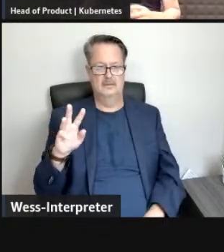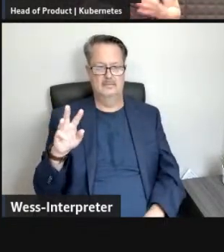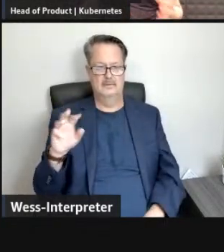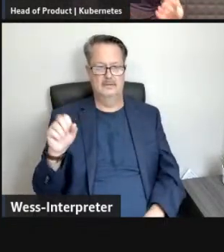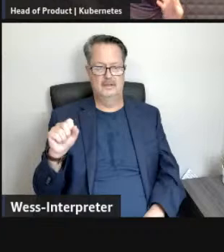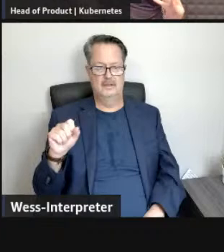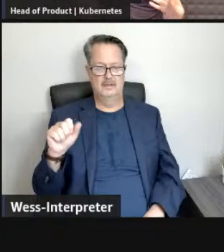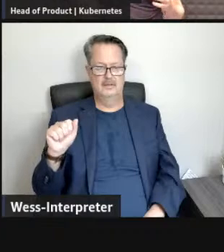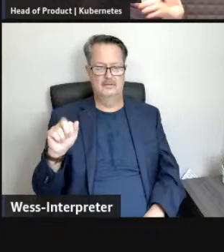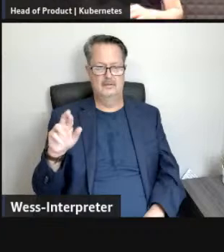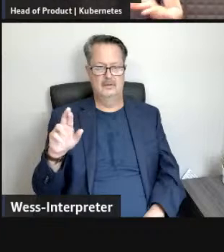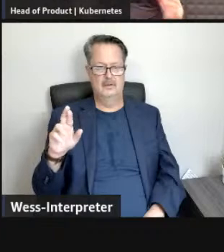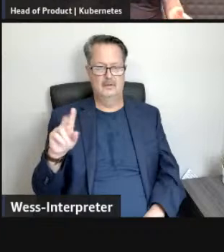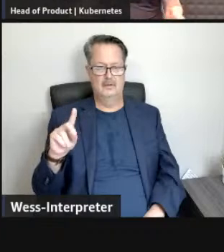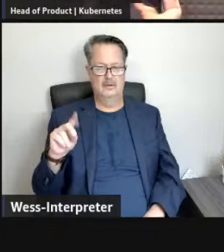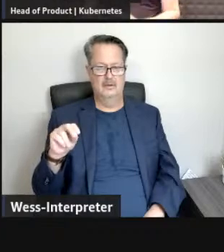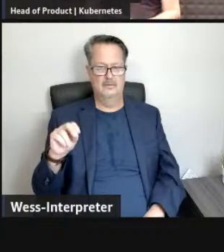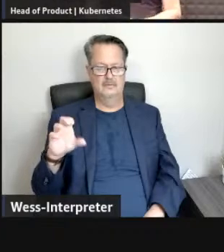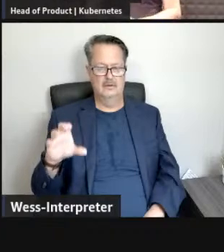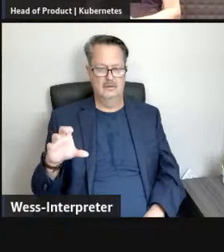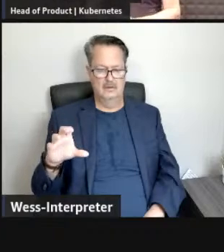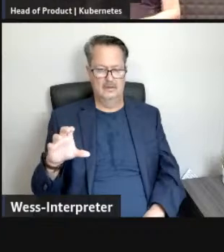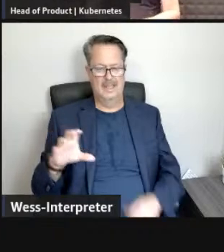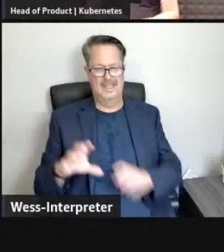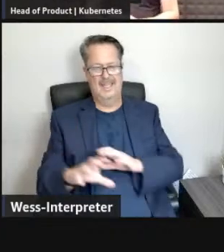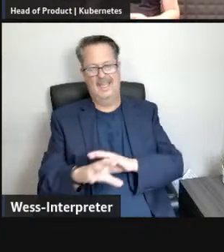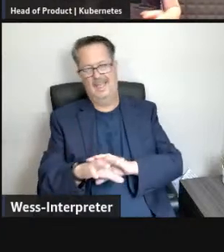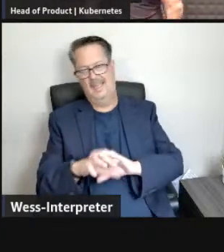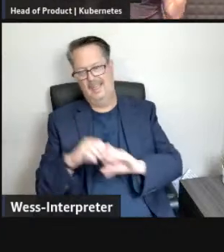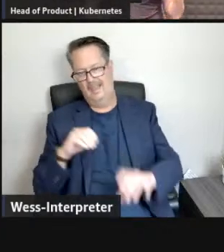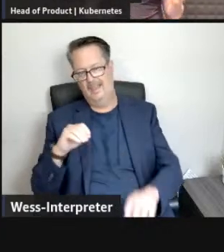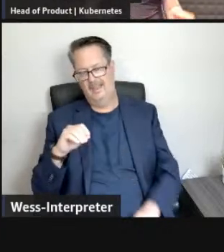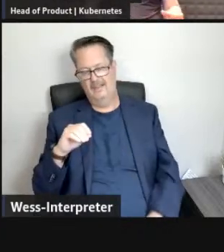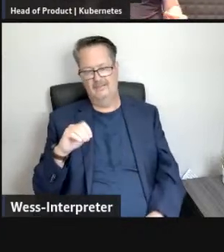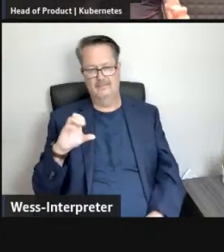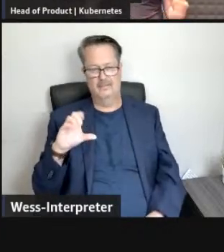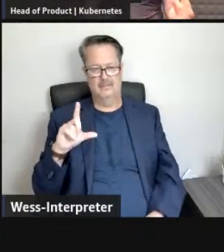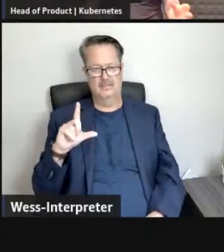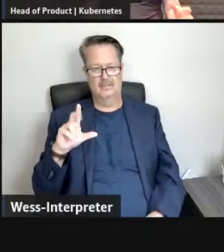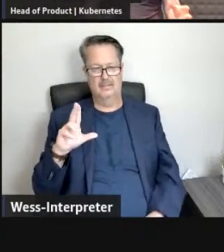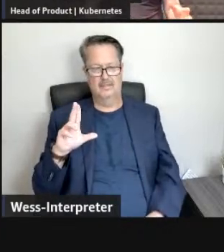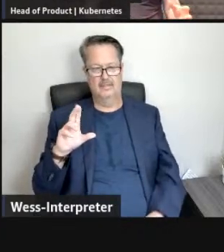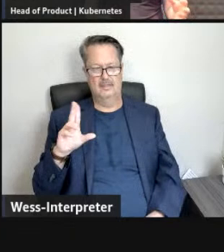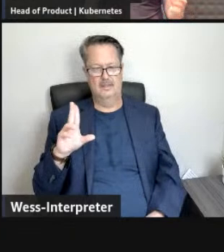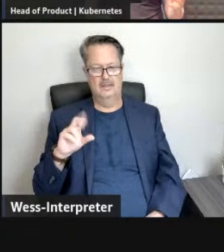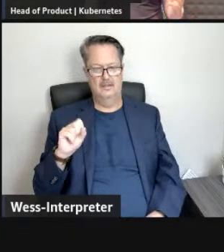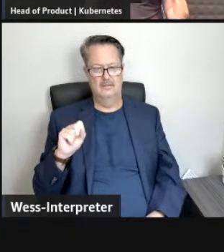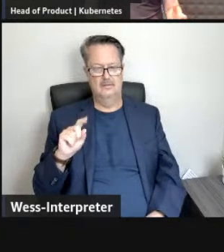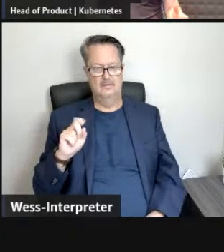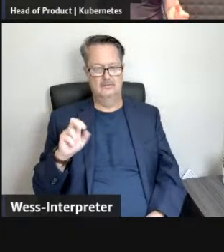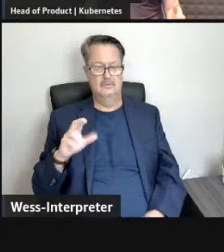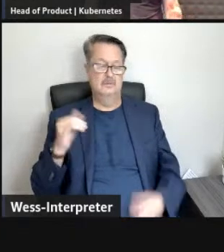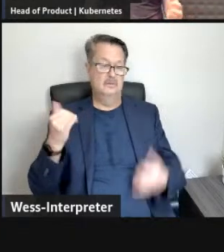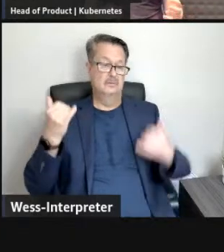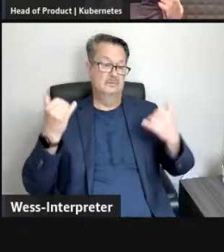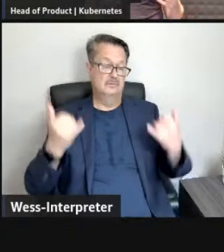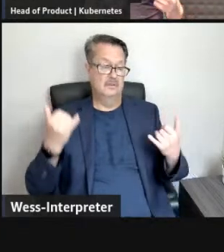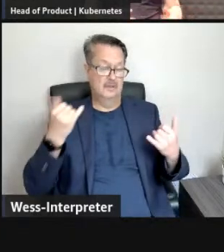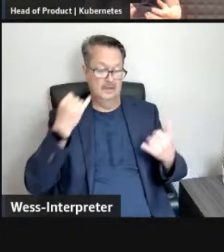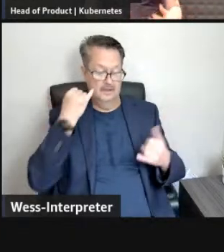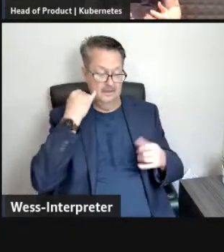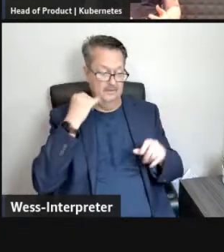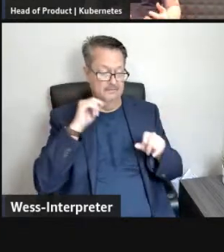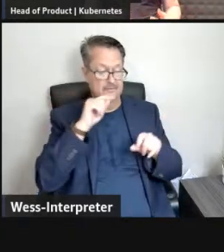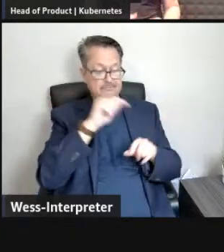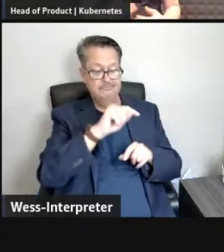RBAC controls out of the cluster. So today, if you want to control which people in your organization and